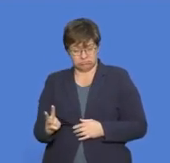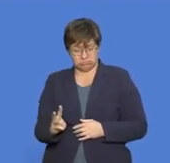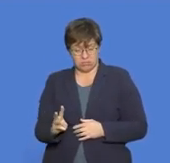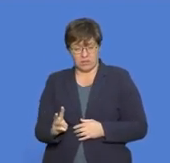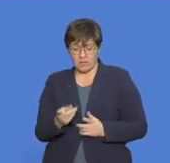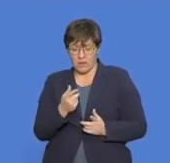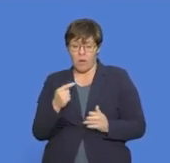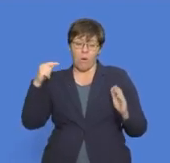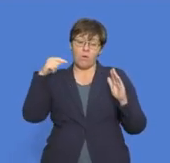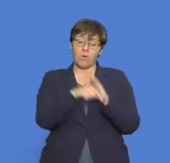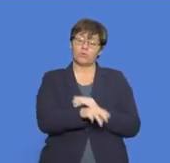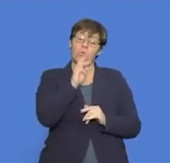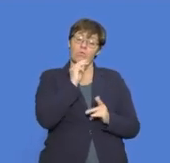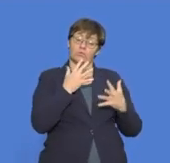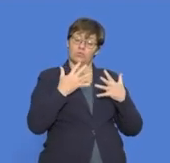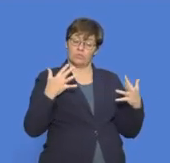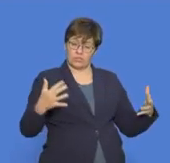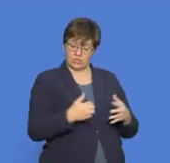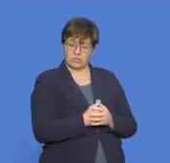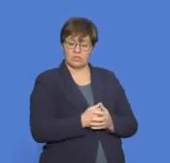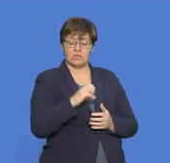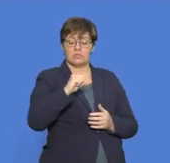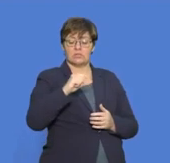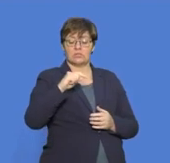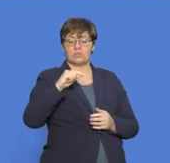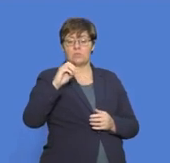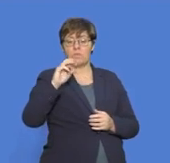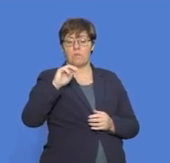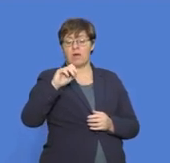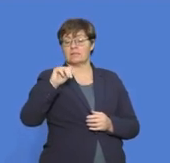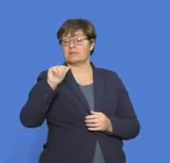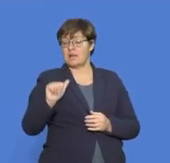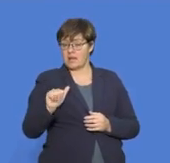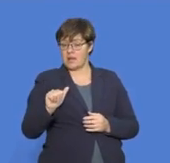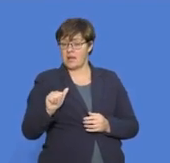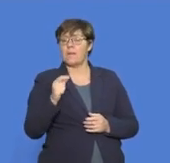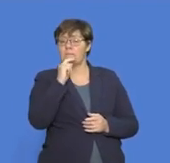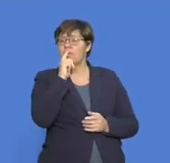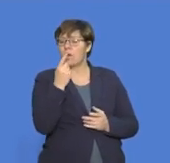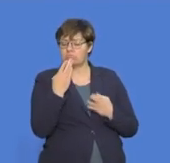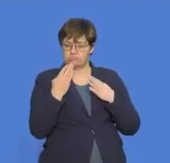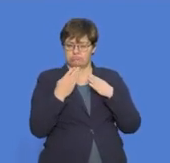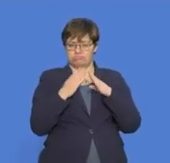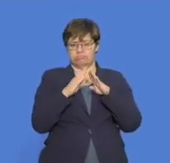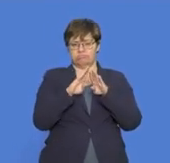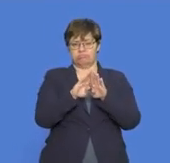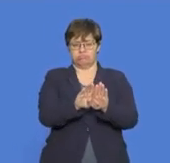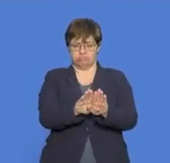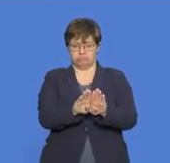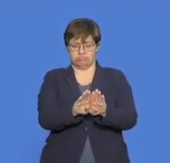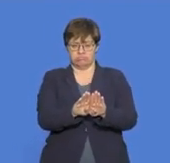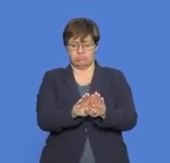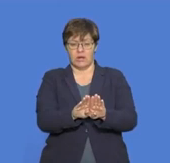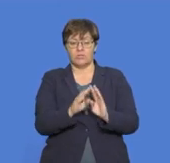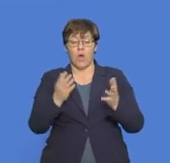the plant loses too much water, the stomata start closing. So even